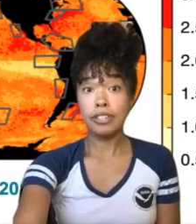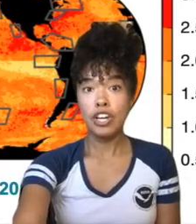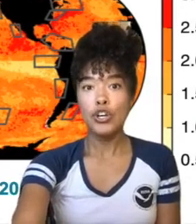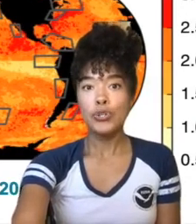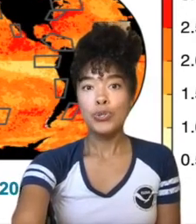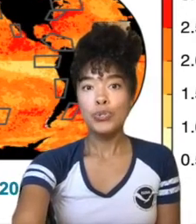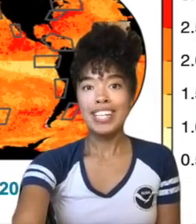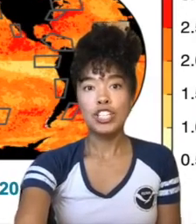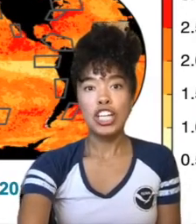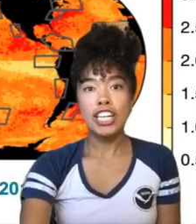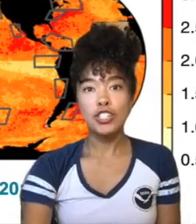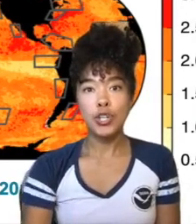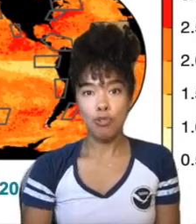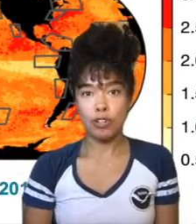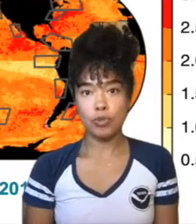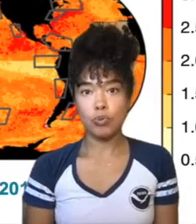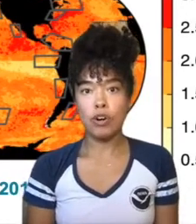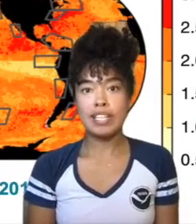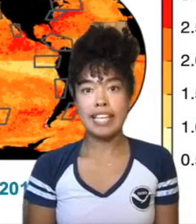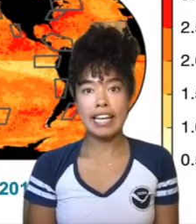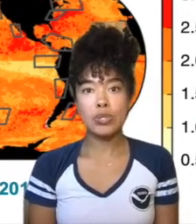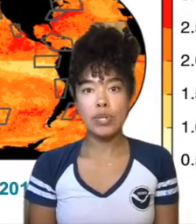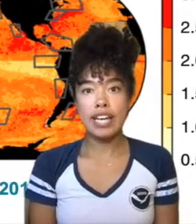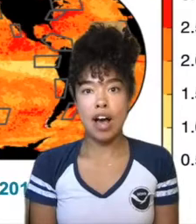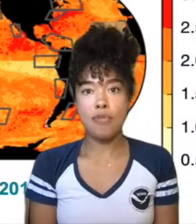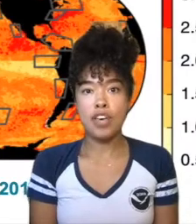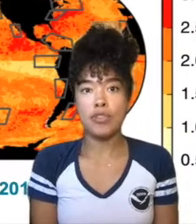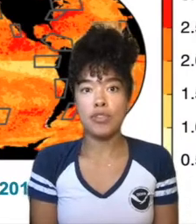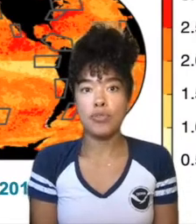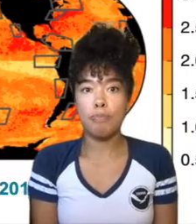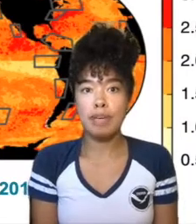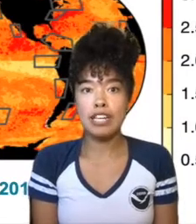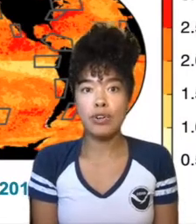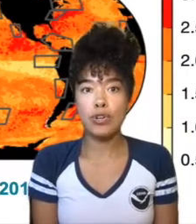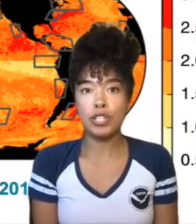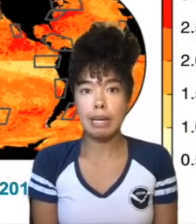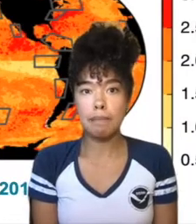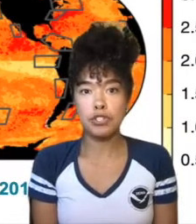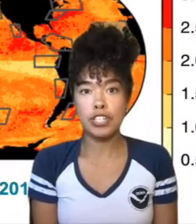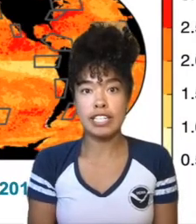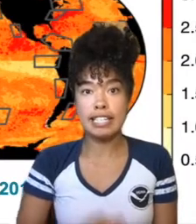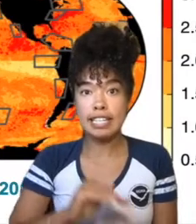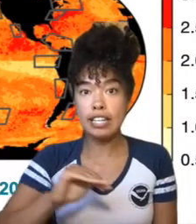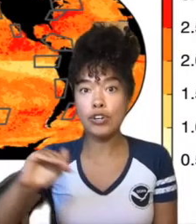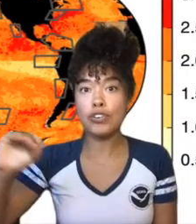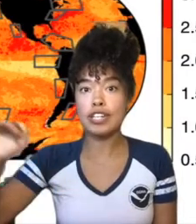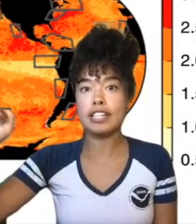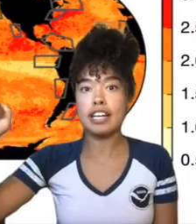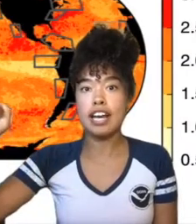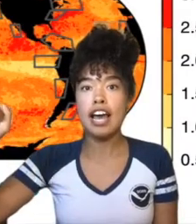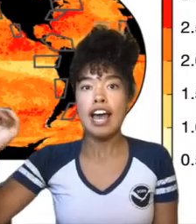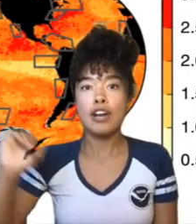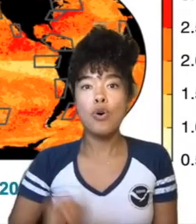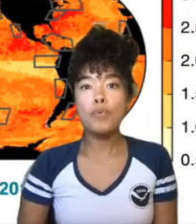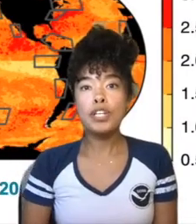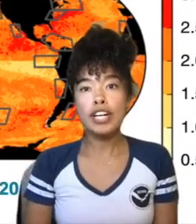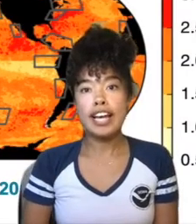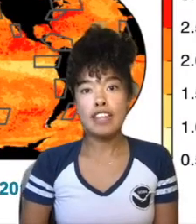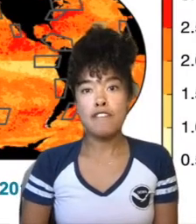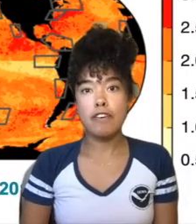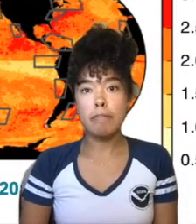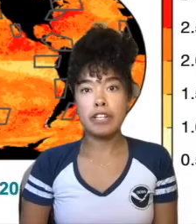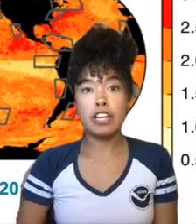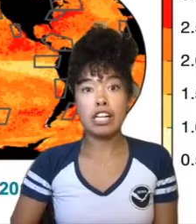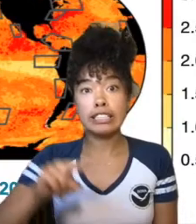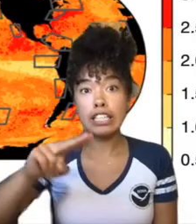However, using a changing threshold where we take into account that the mean ocean temperature is increasing and only looking